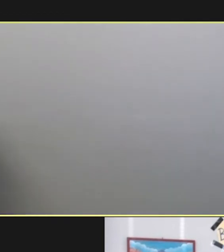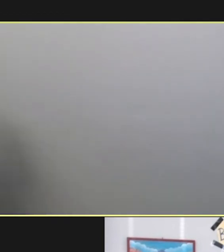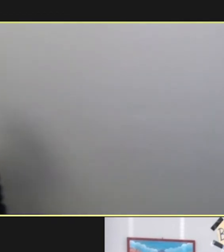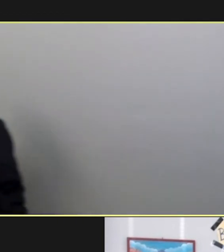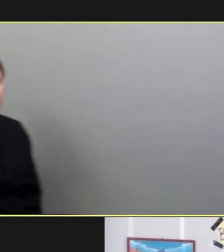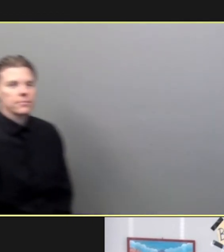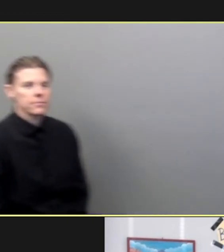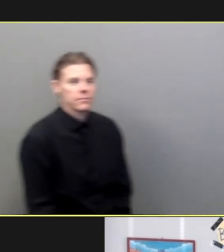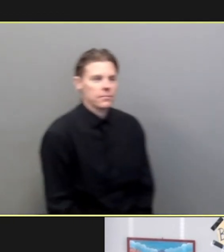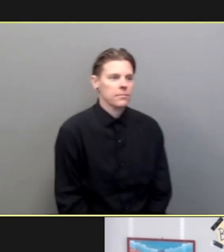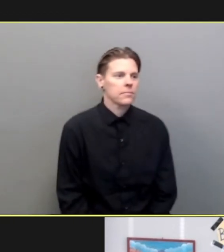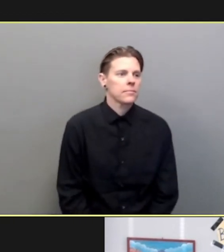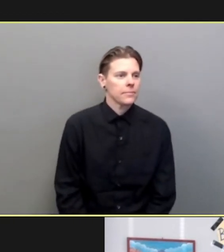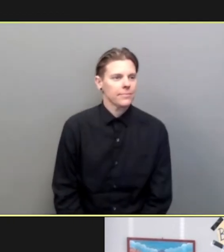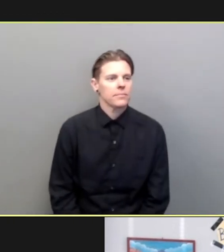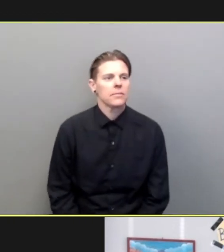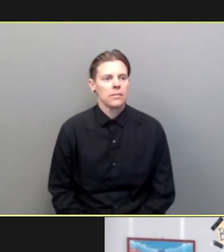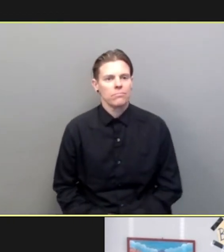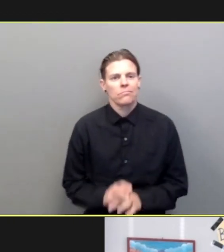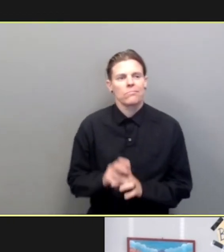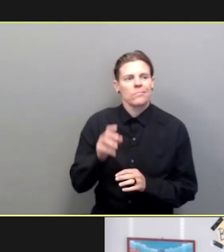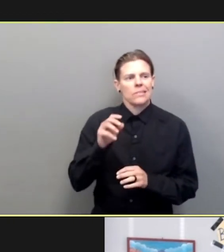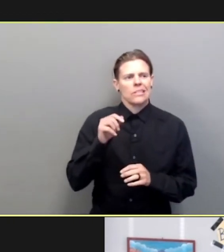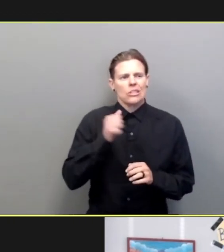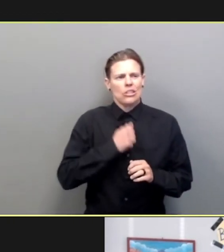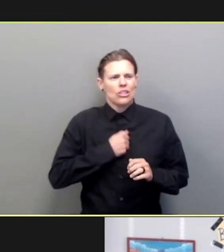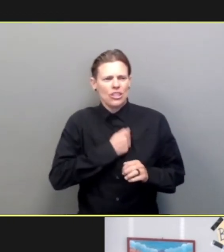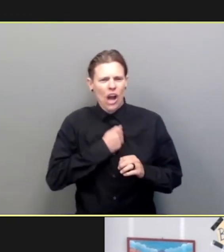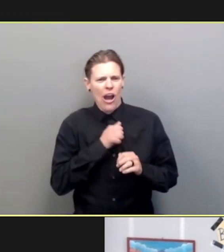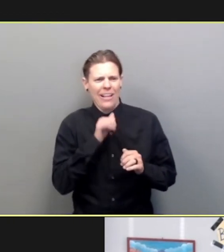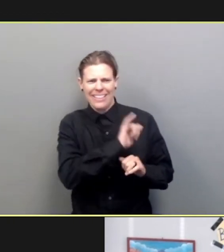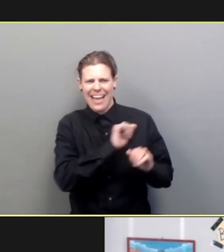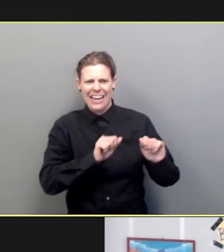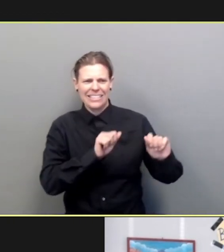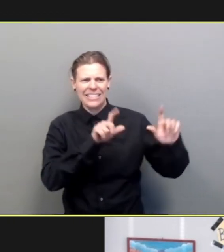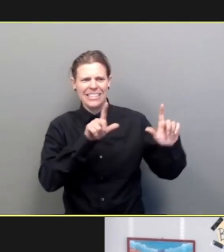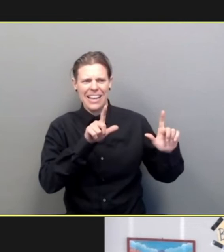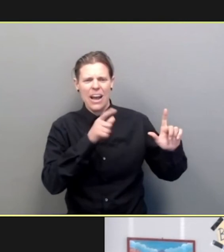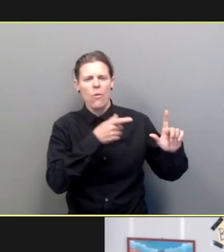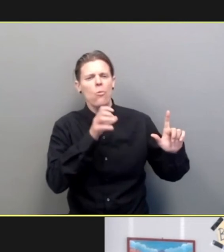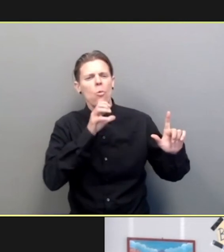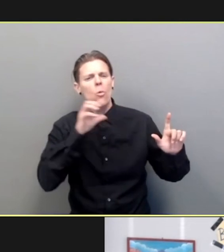I'm sorry, that was a slightly outdated slide.